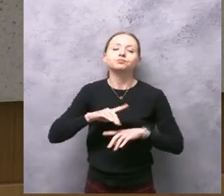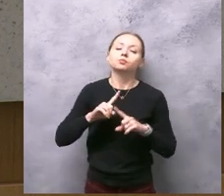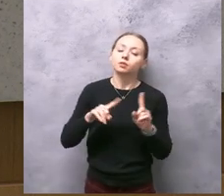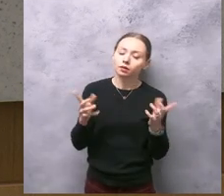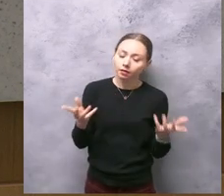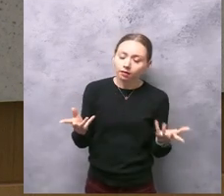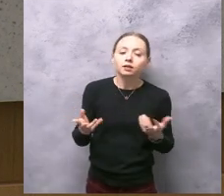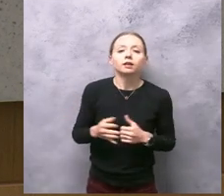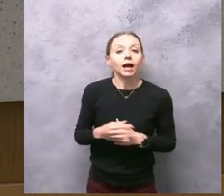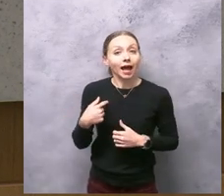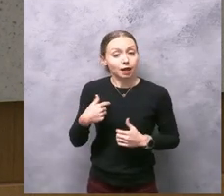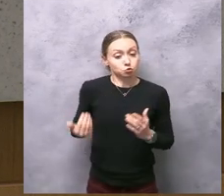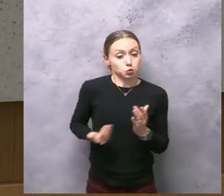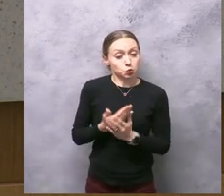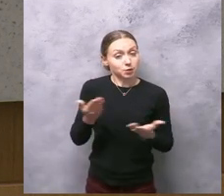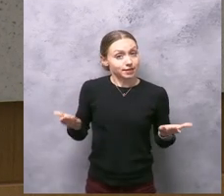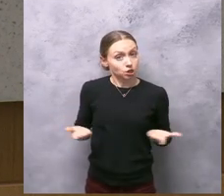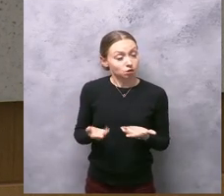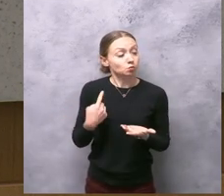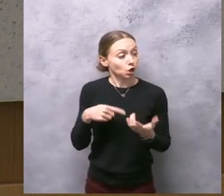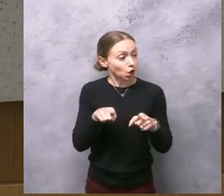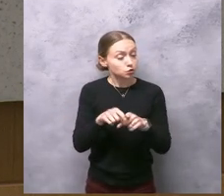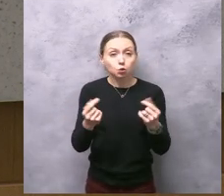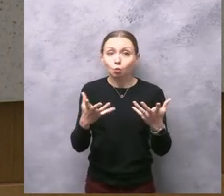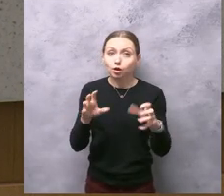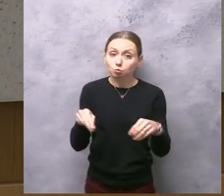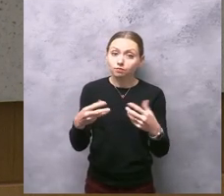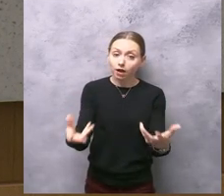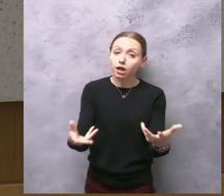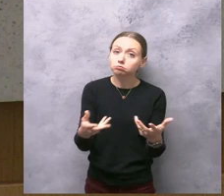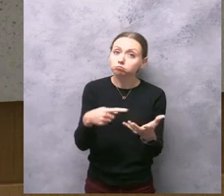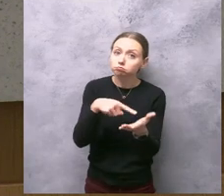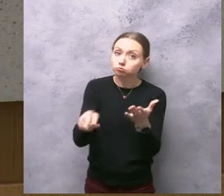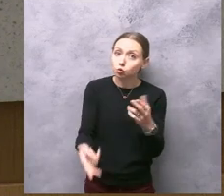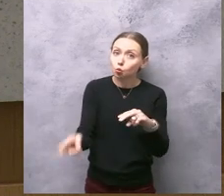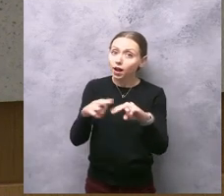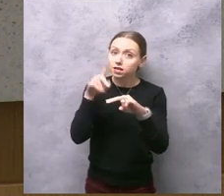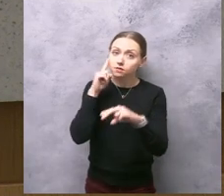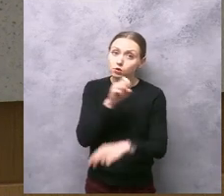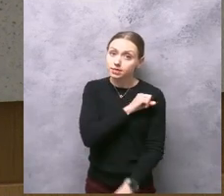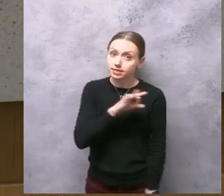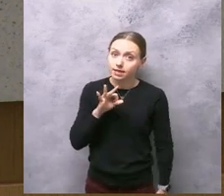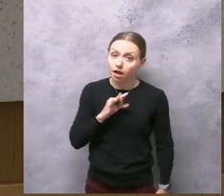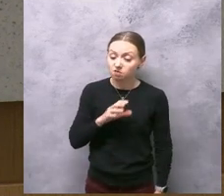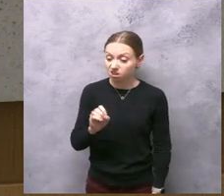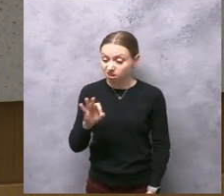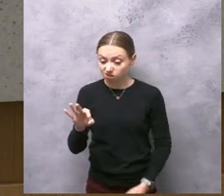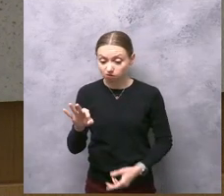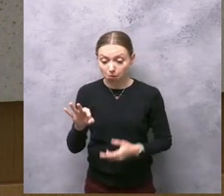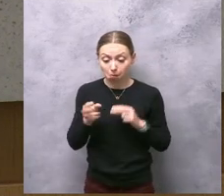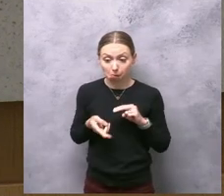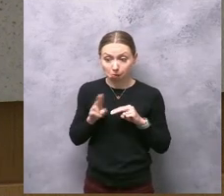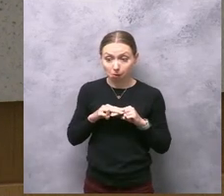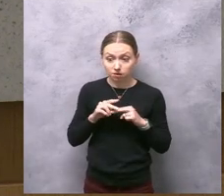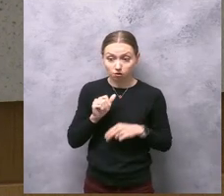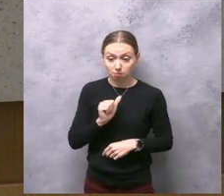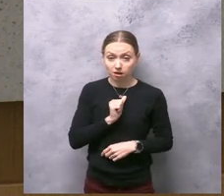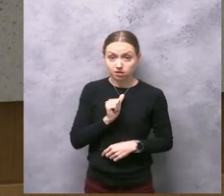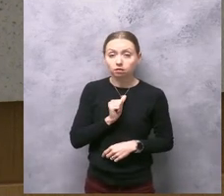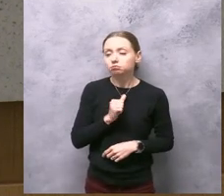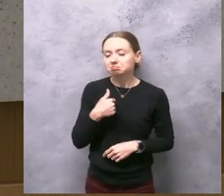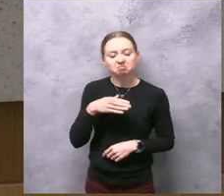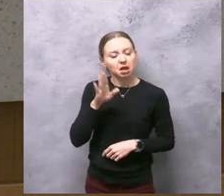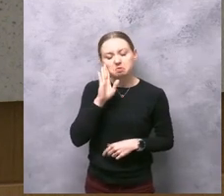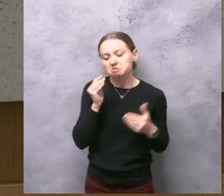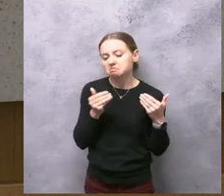want to do raises for our staff too, if we do a raise for myself, I'm going to just say that I'm going to donate that